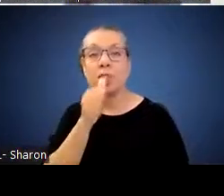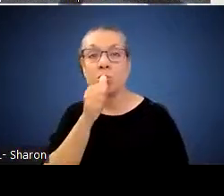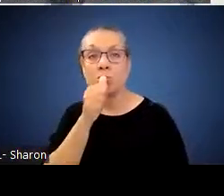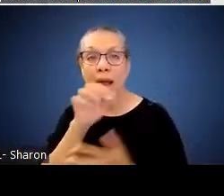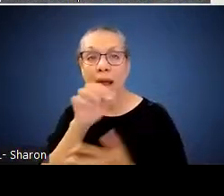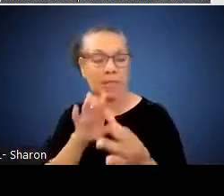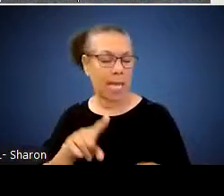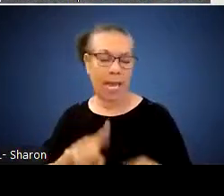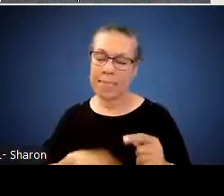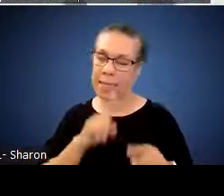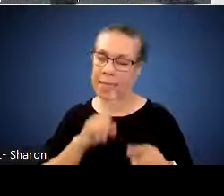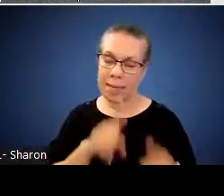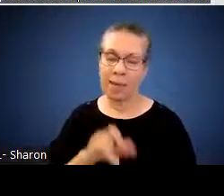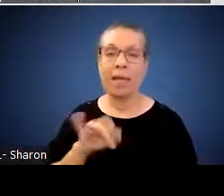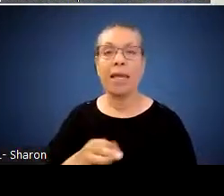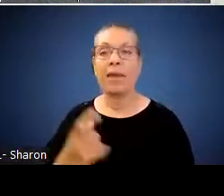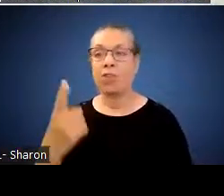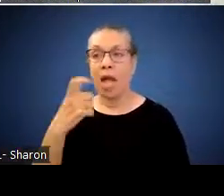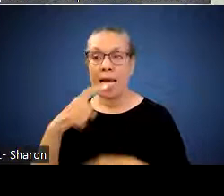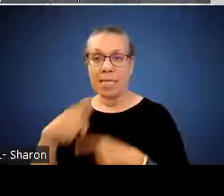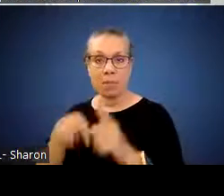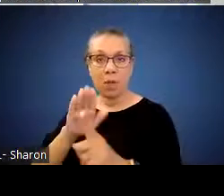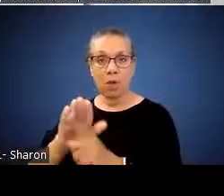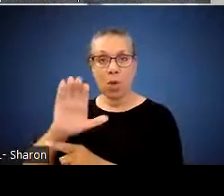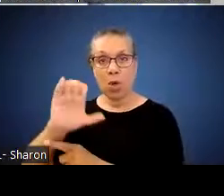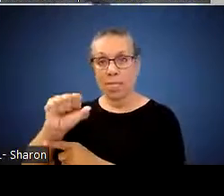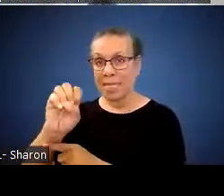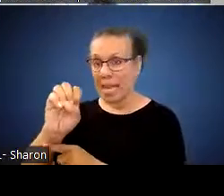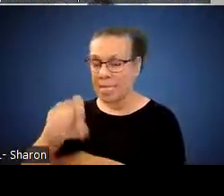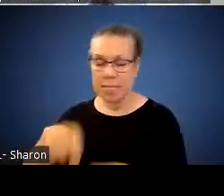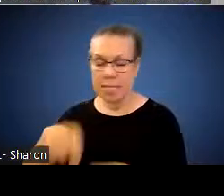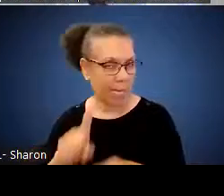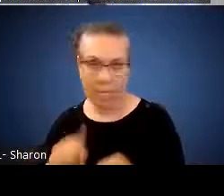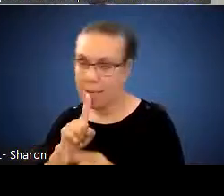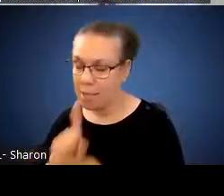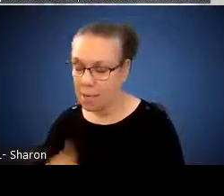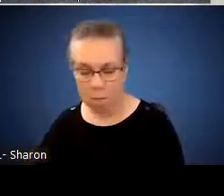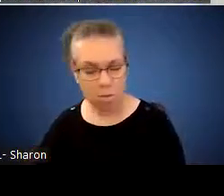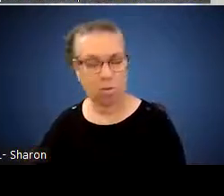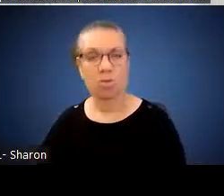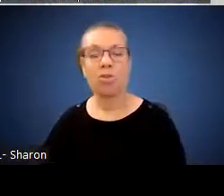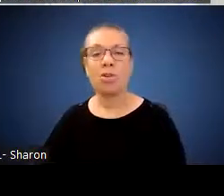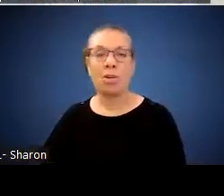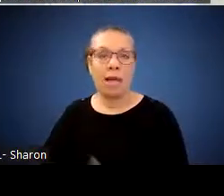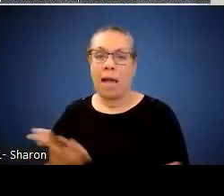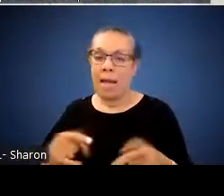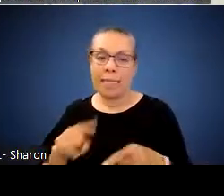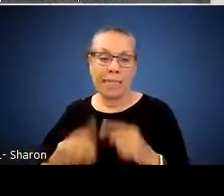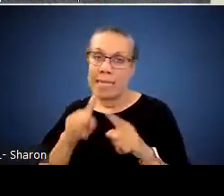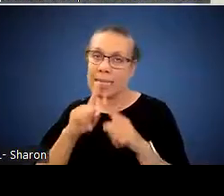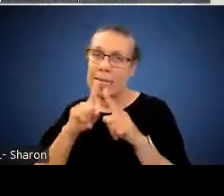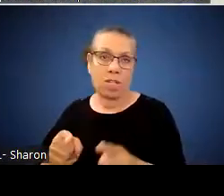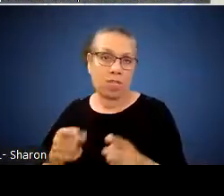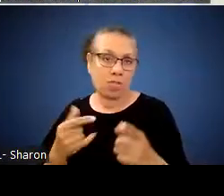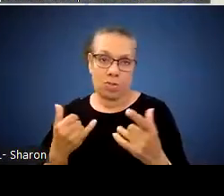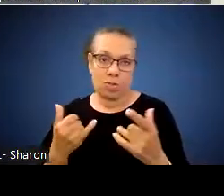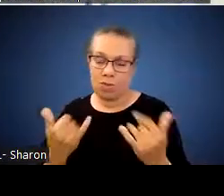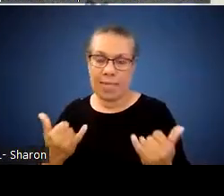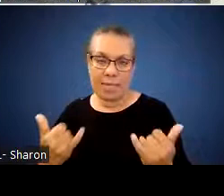If you're asking me a question about your case, I'm not going to answer it. Those are things I just cannot answer.